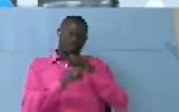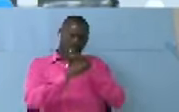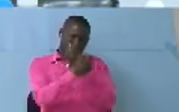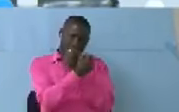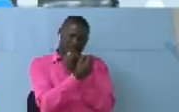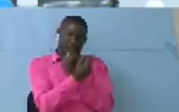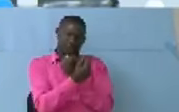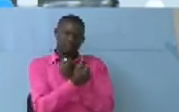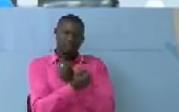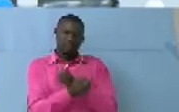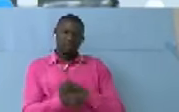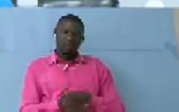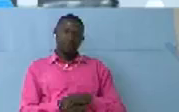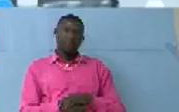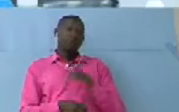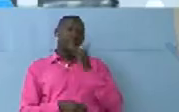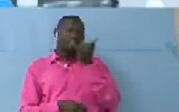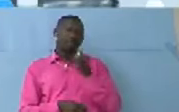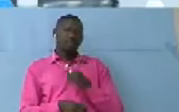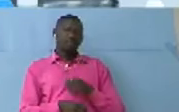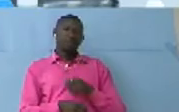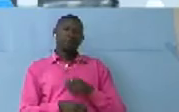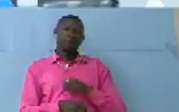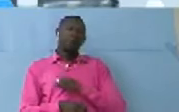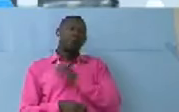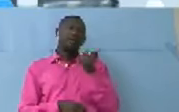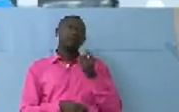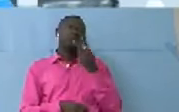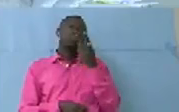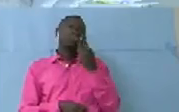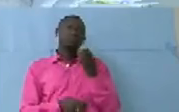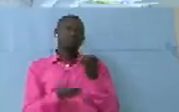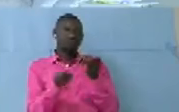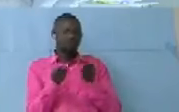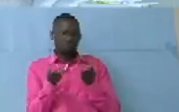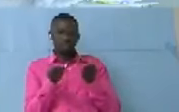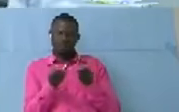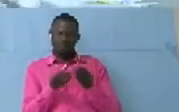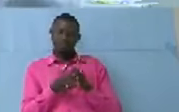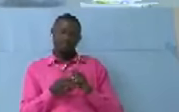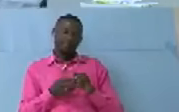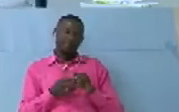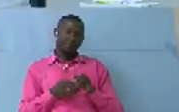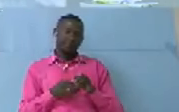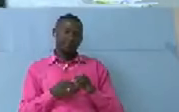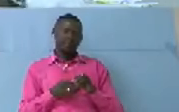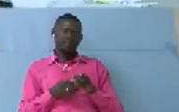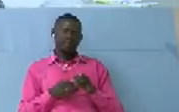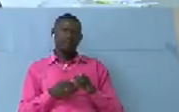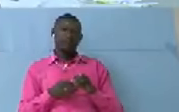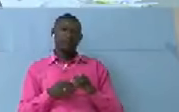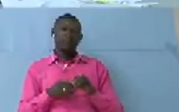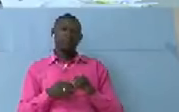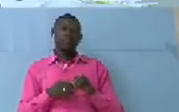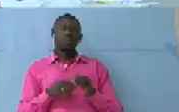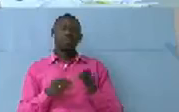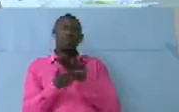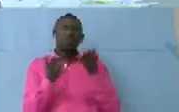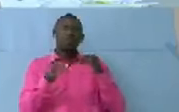pushing. Yeah, more and more and more and more and more. And all right. So where were you taken? Yeah,